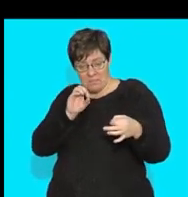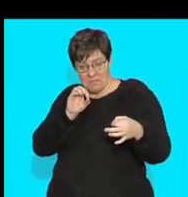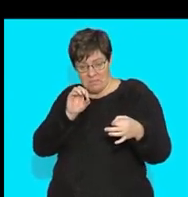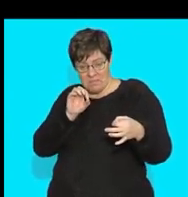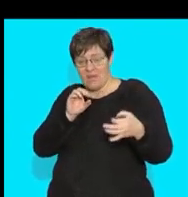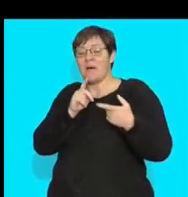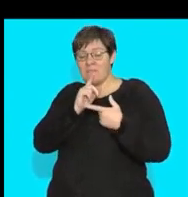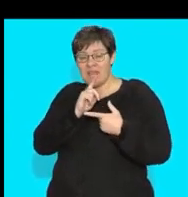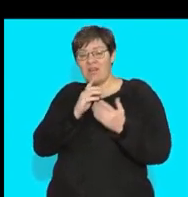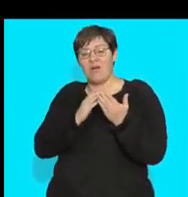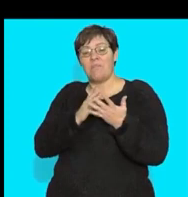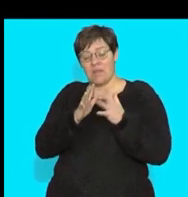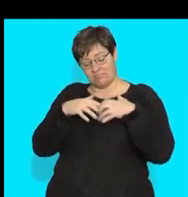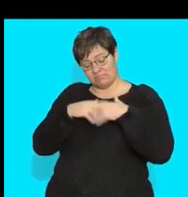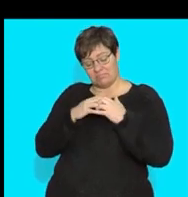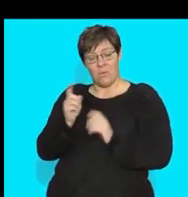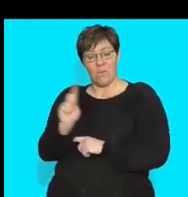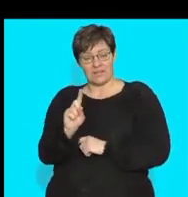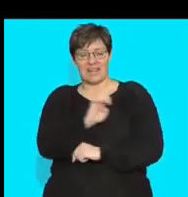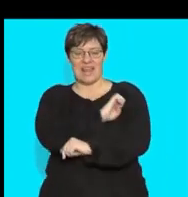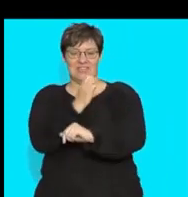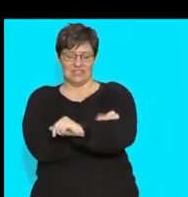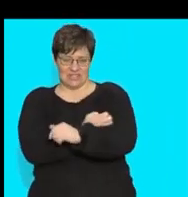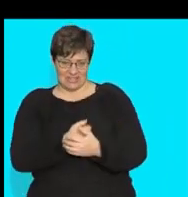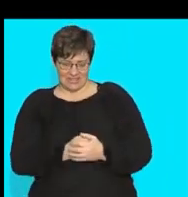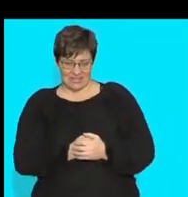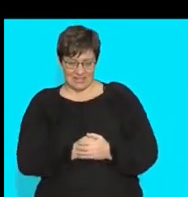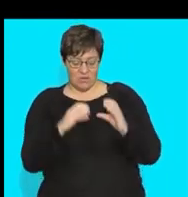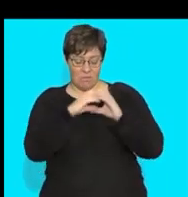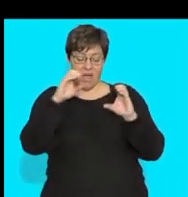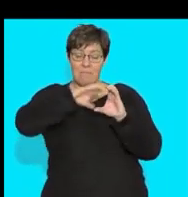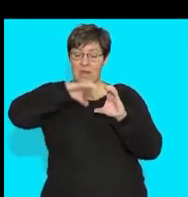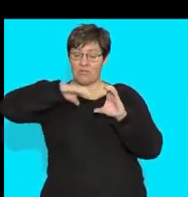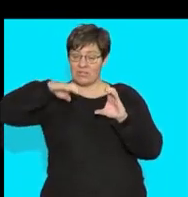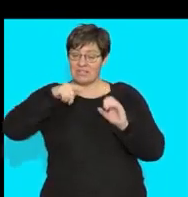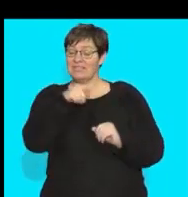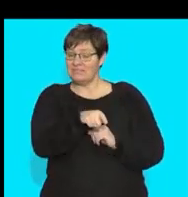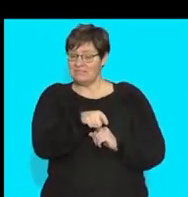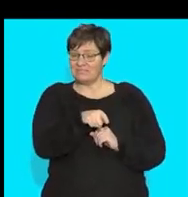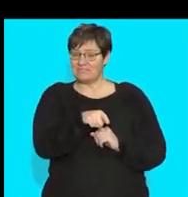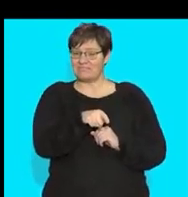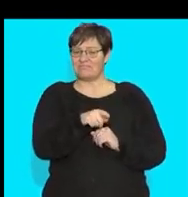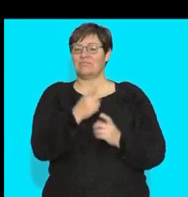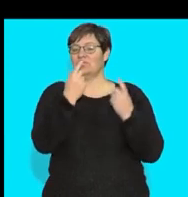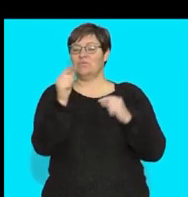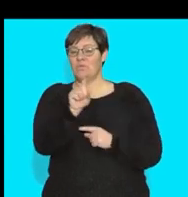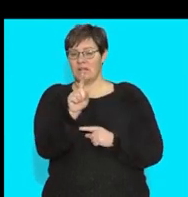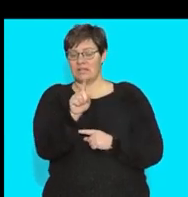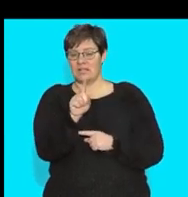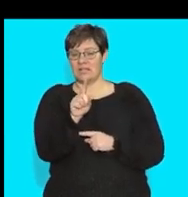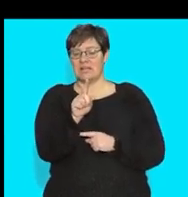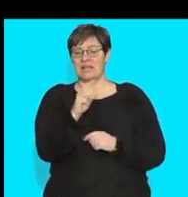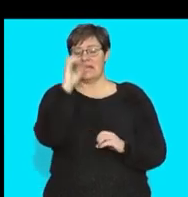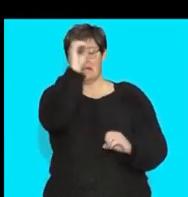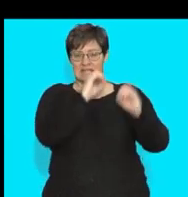to make energy. Okay? What does the mitochondria do? It undergoes